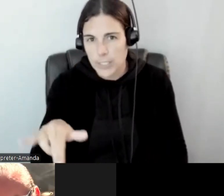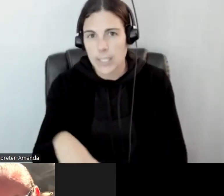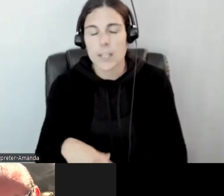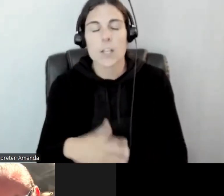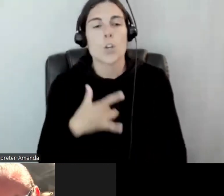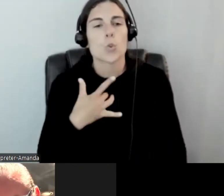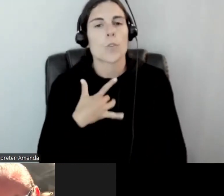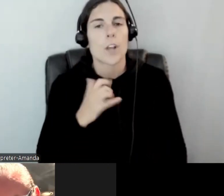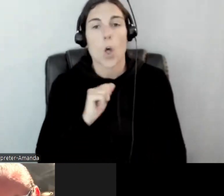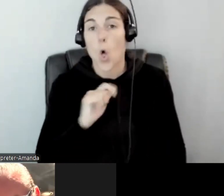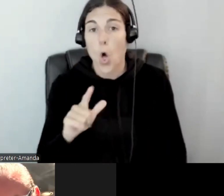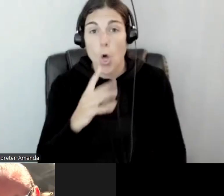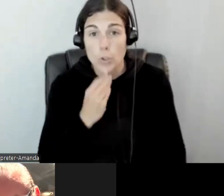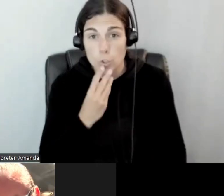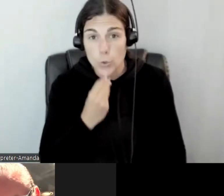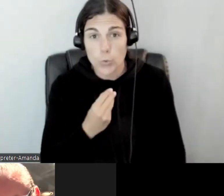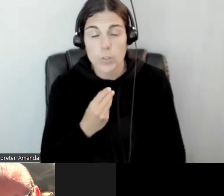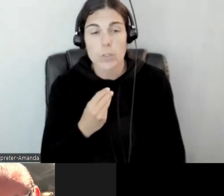Jews should